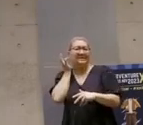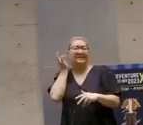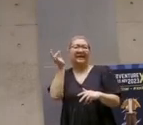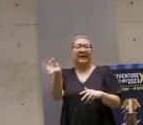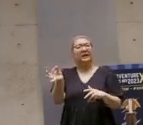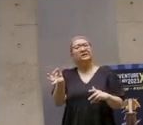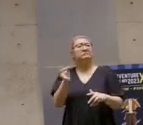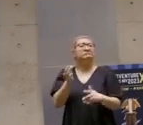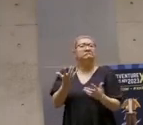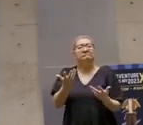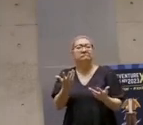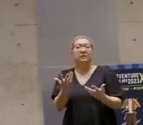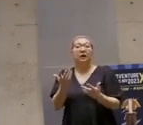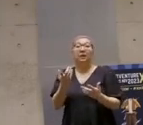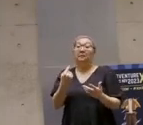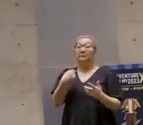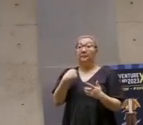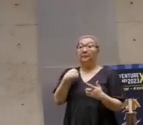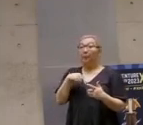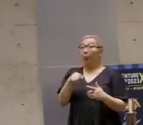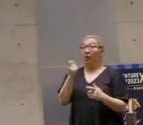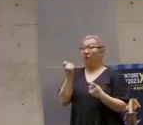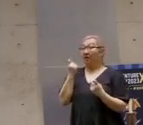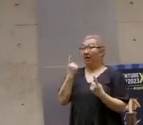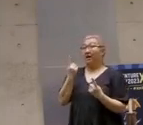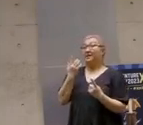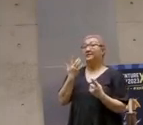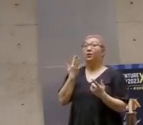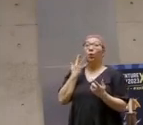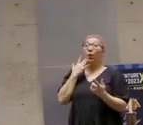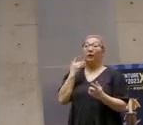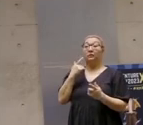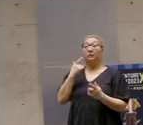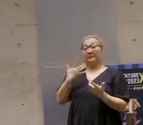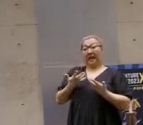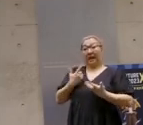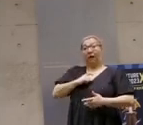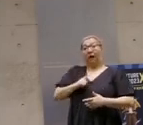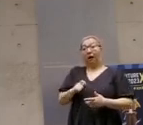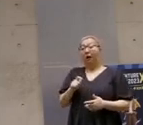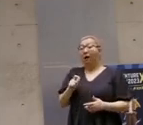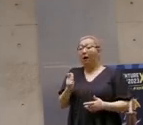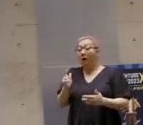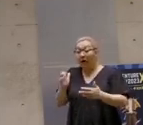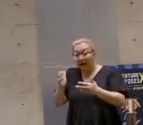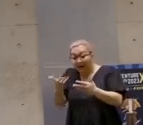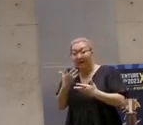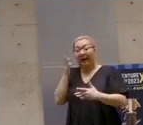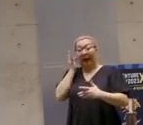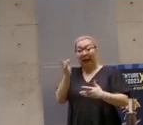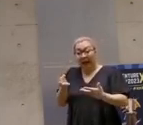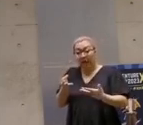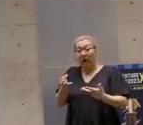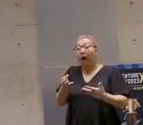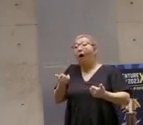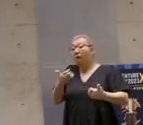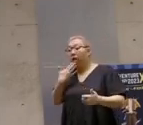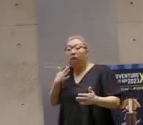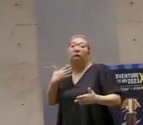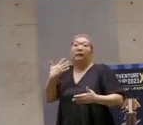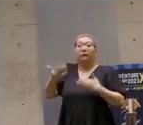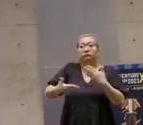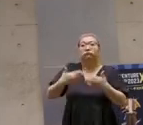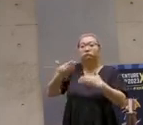that if people resort to hints, then they keep going, I actually think it's a really good idea because we're doing the auto